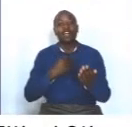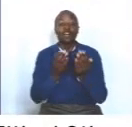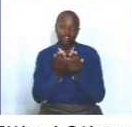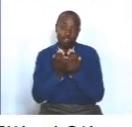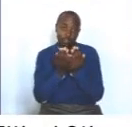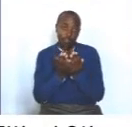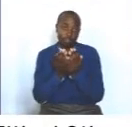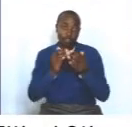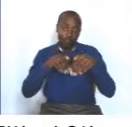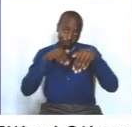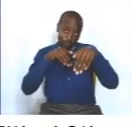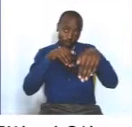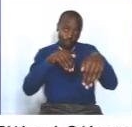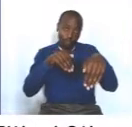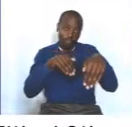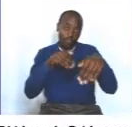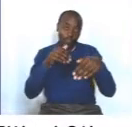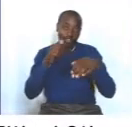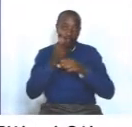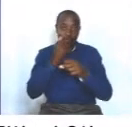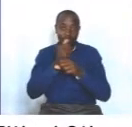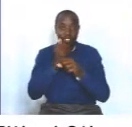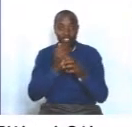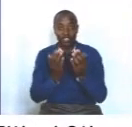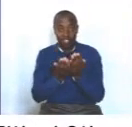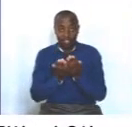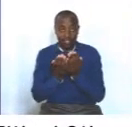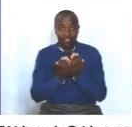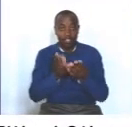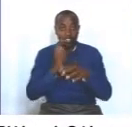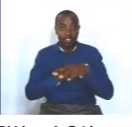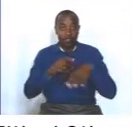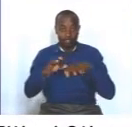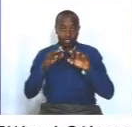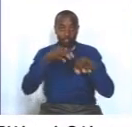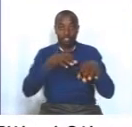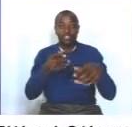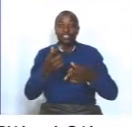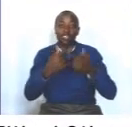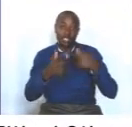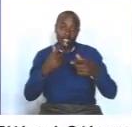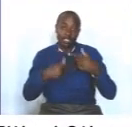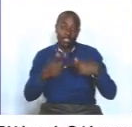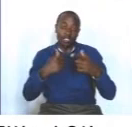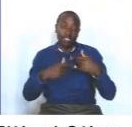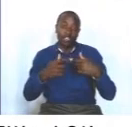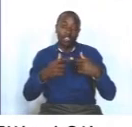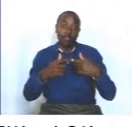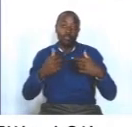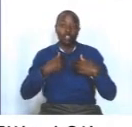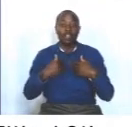these specifications, he makes the ark, and when the floods came, then the